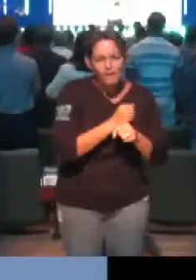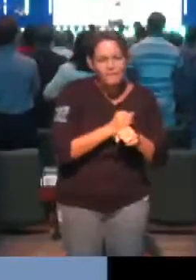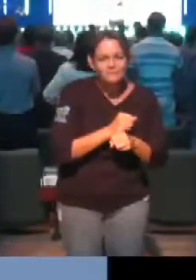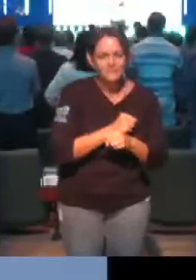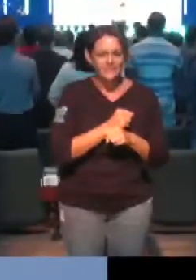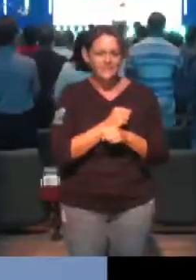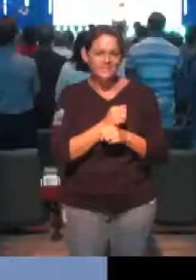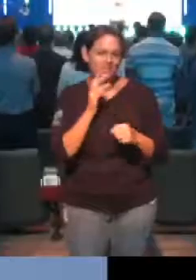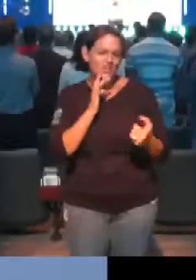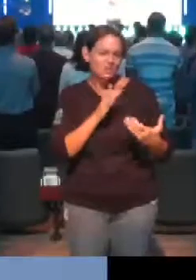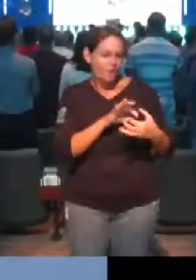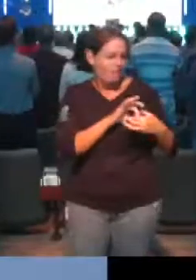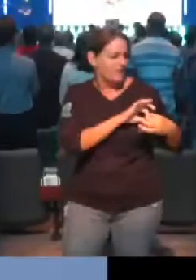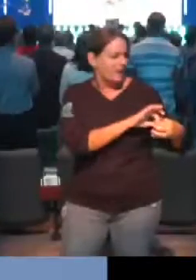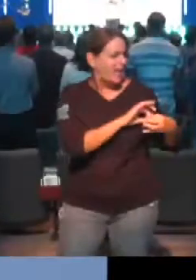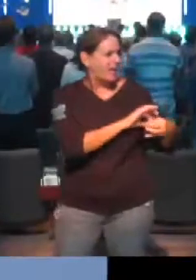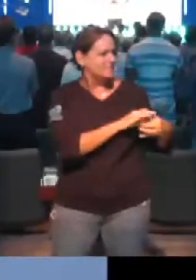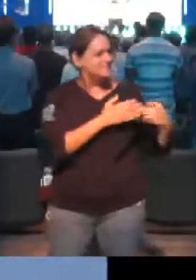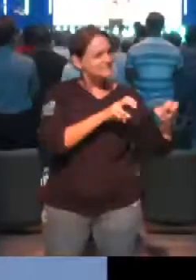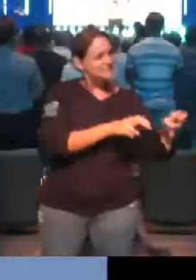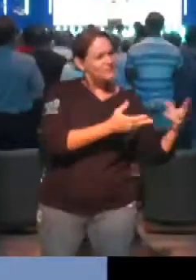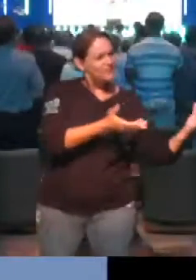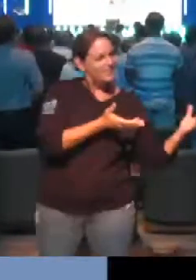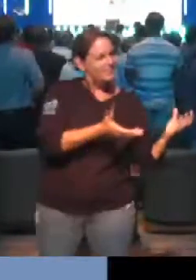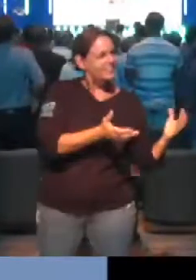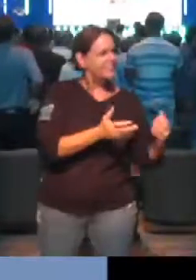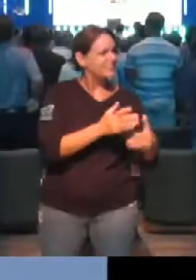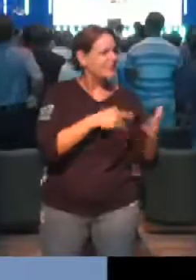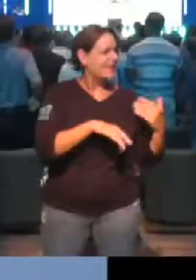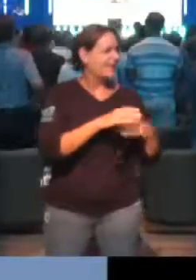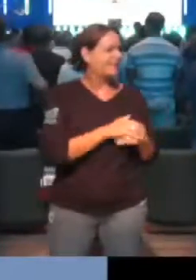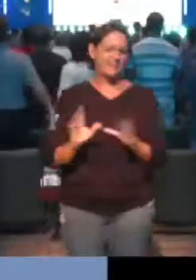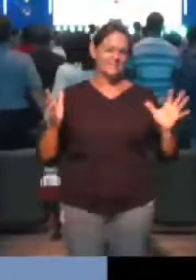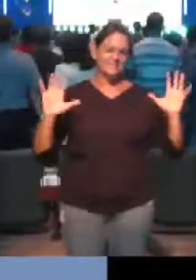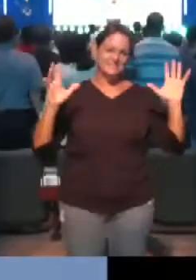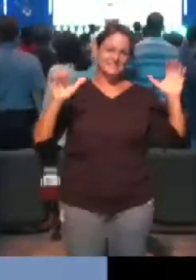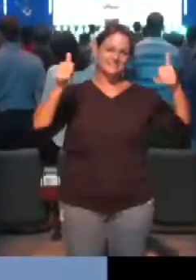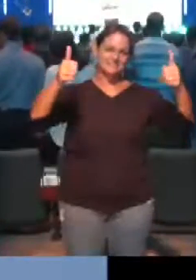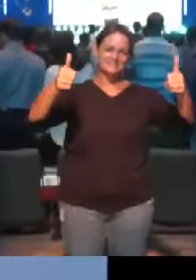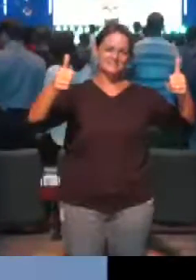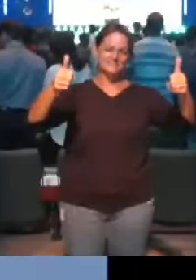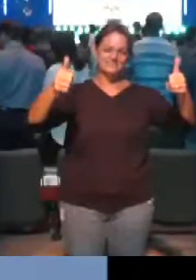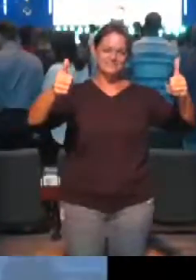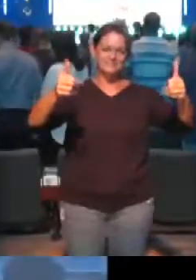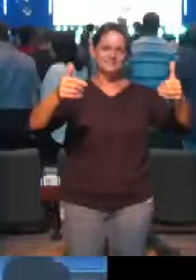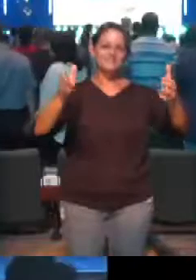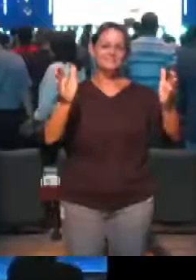a section connection, whatever it is that you want to do. Have a great weekend. Bye-bye.